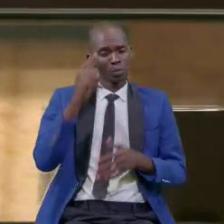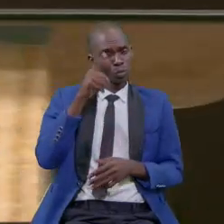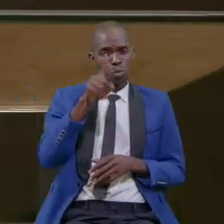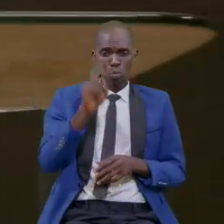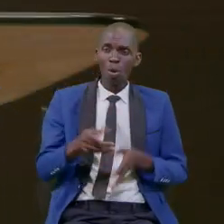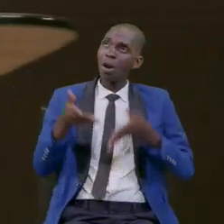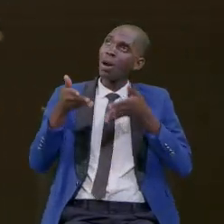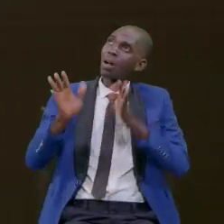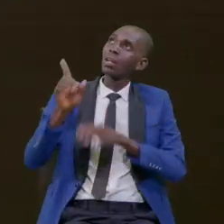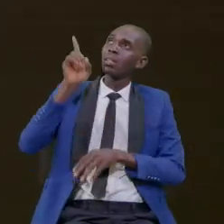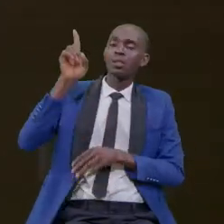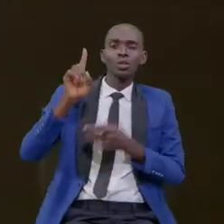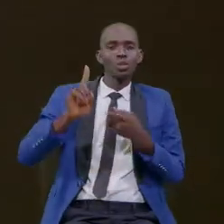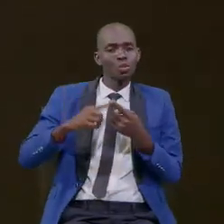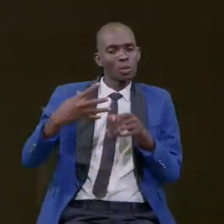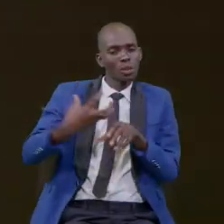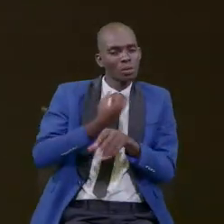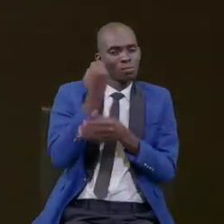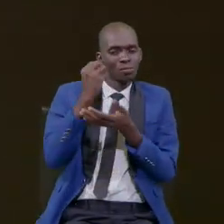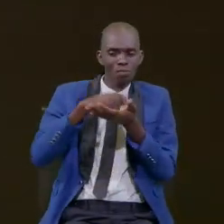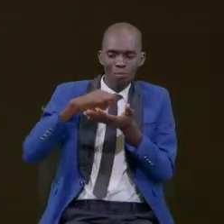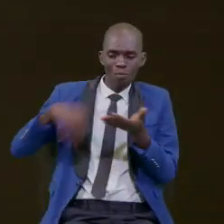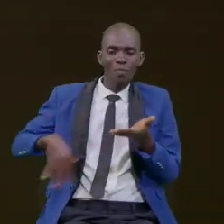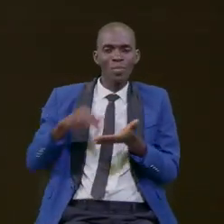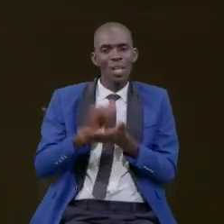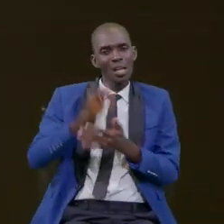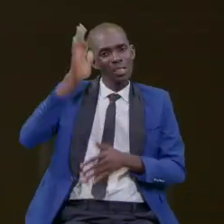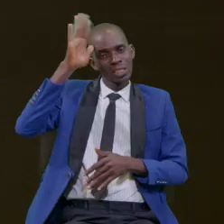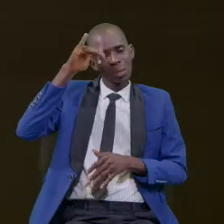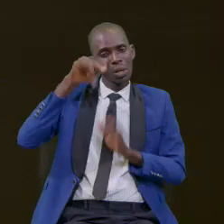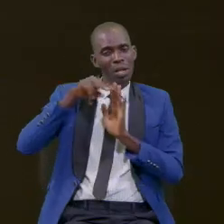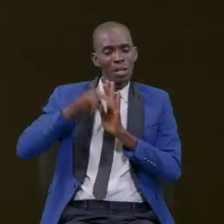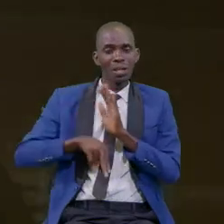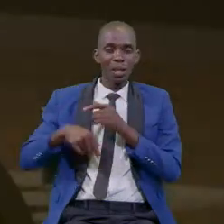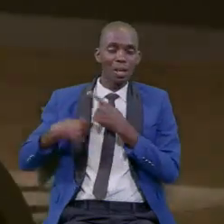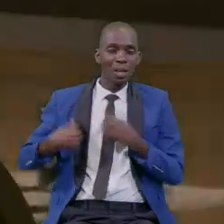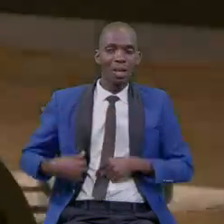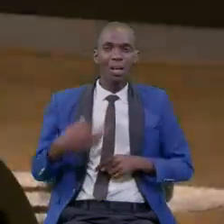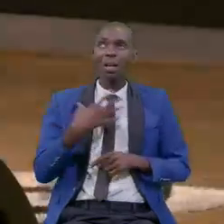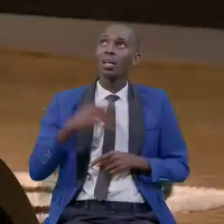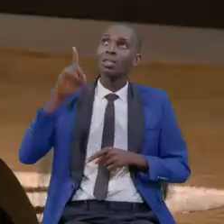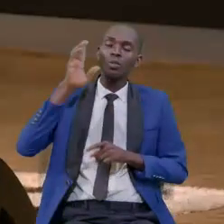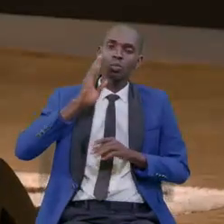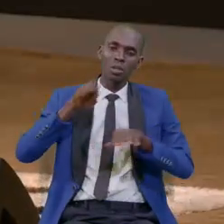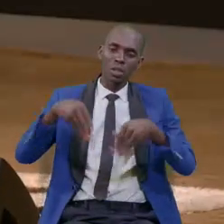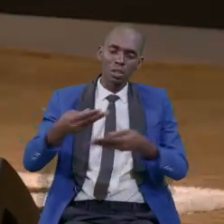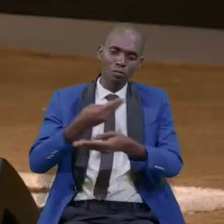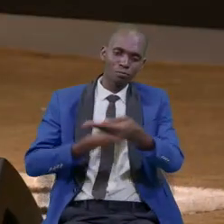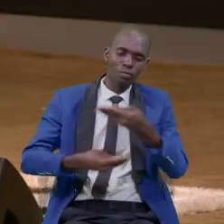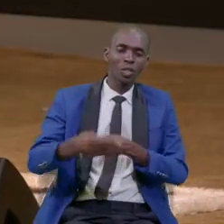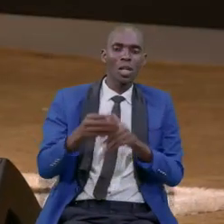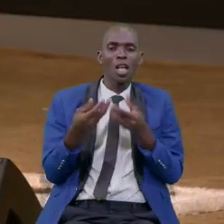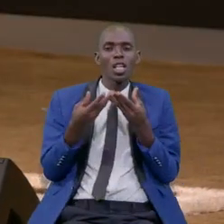him to take away that stony heart and give us the heart of flesh.